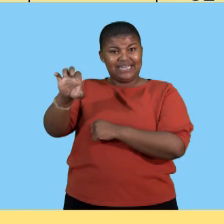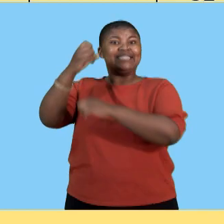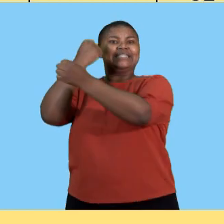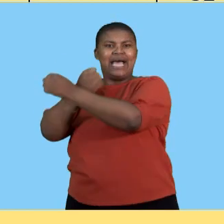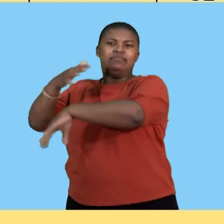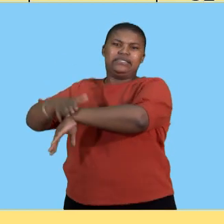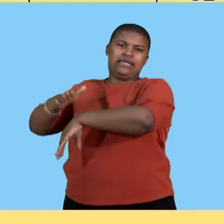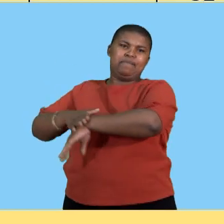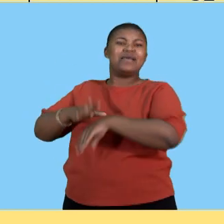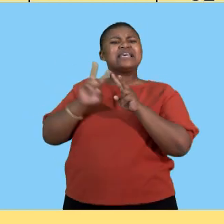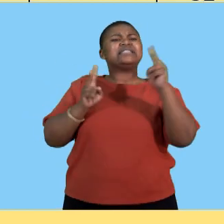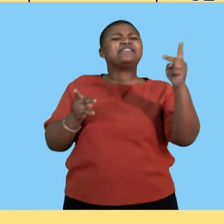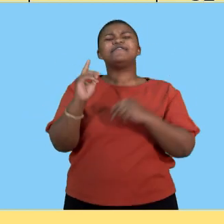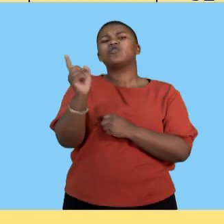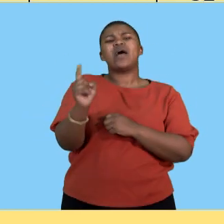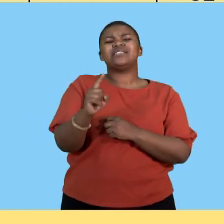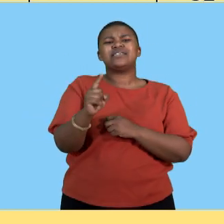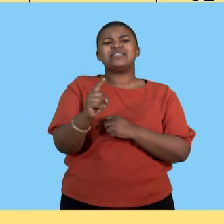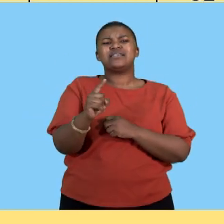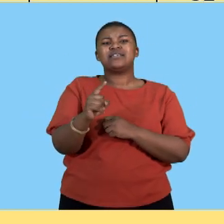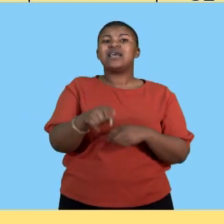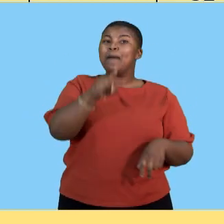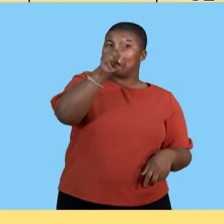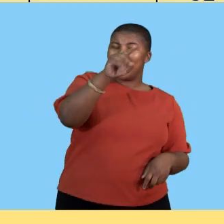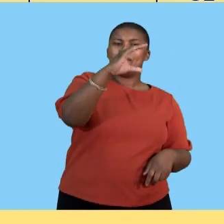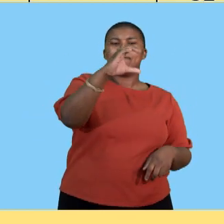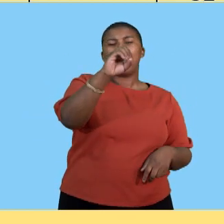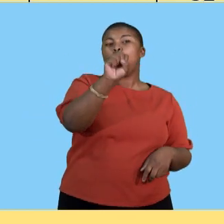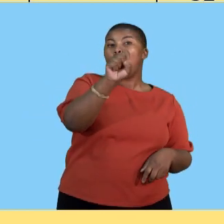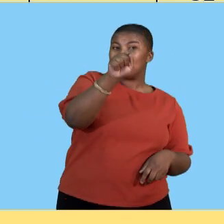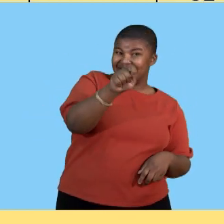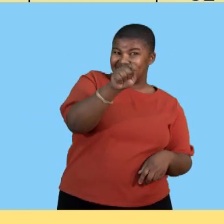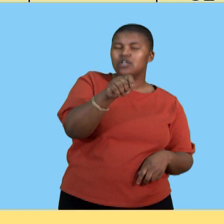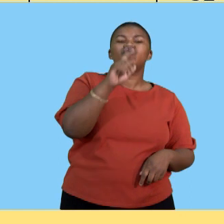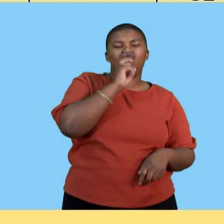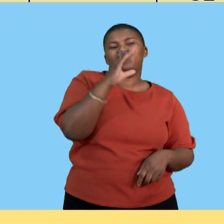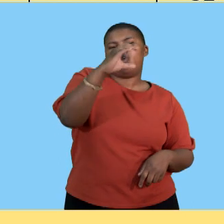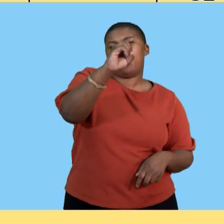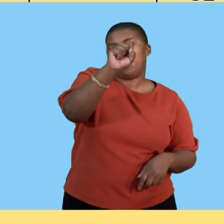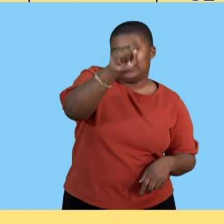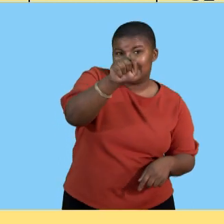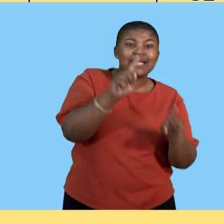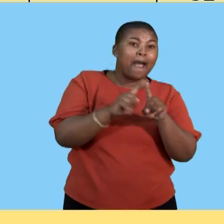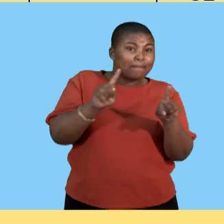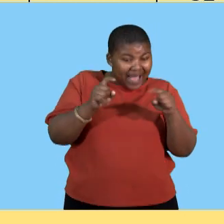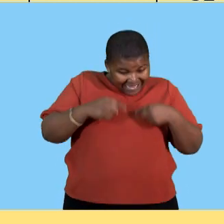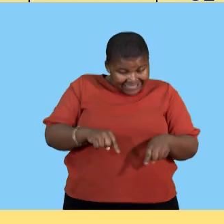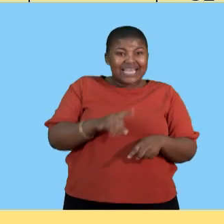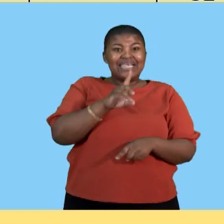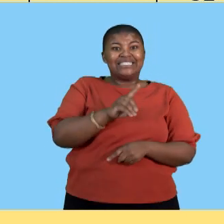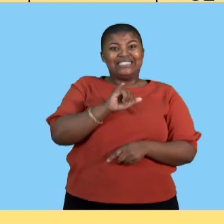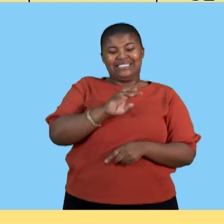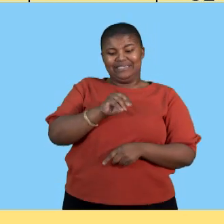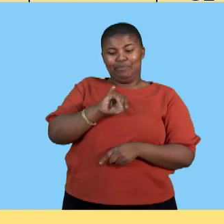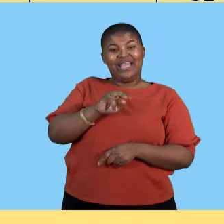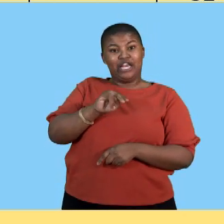the difference is with the cost price method, we use the cost. But with the diminishing balance